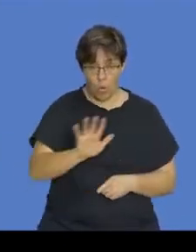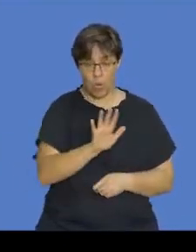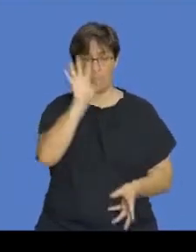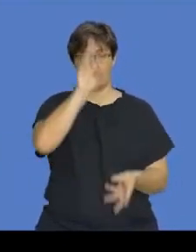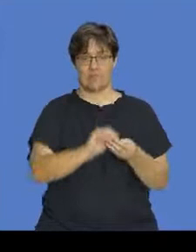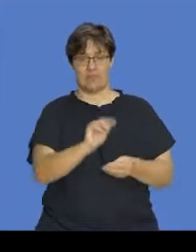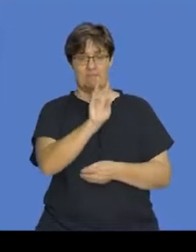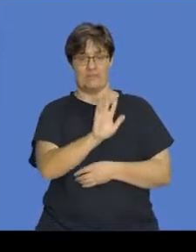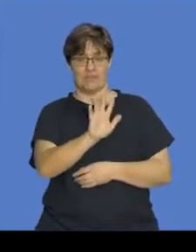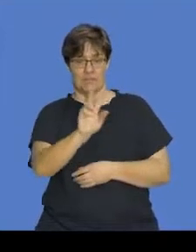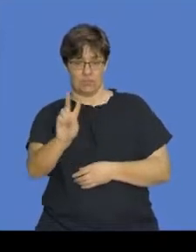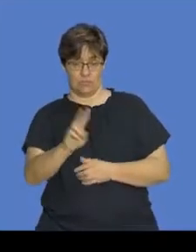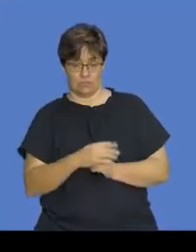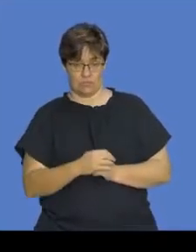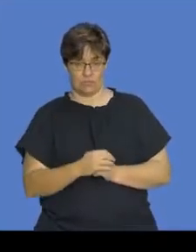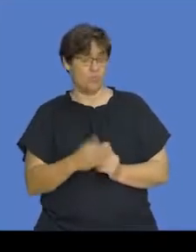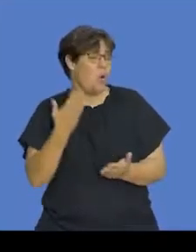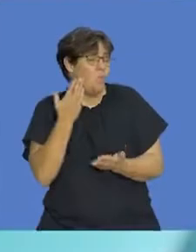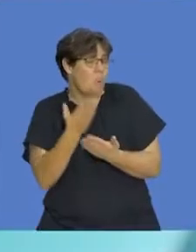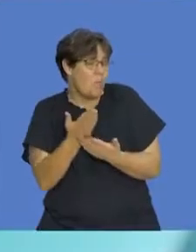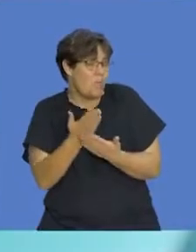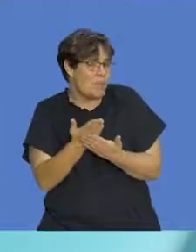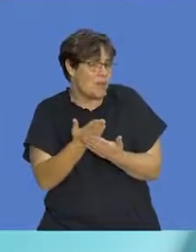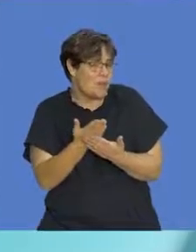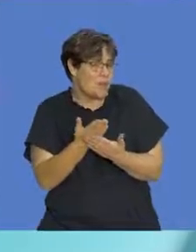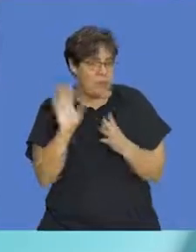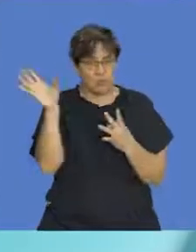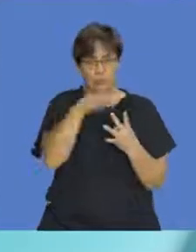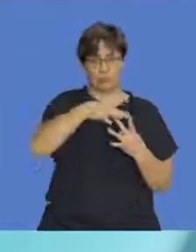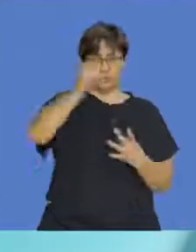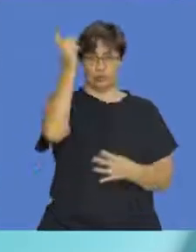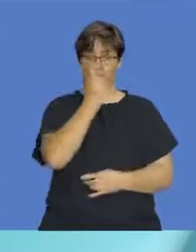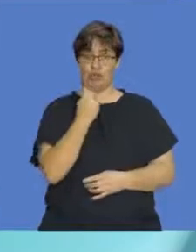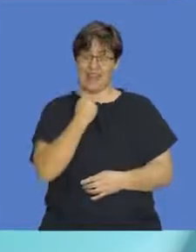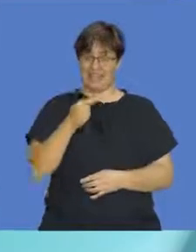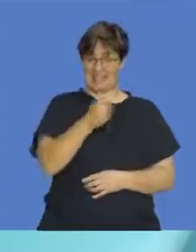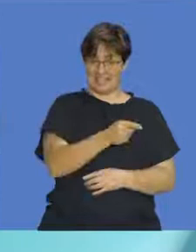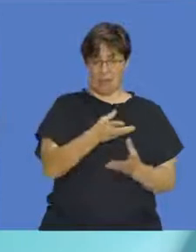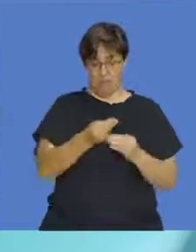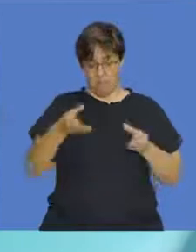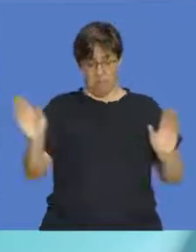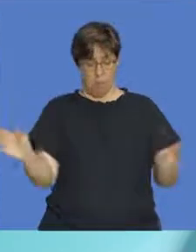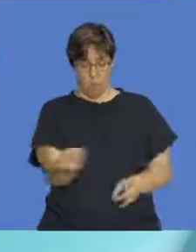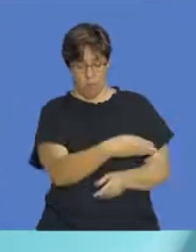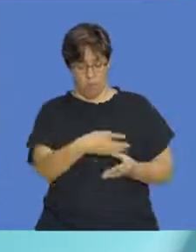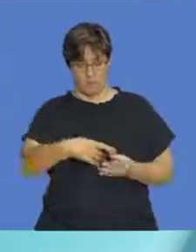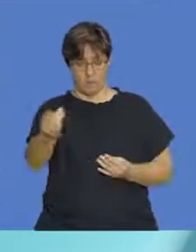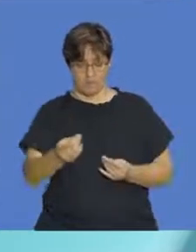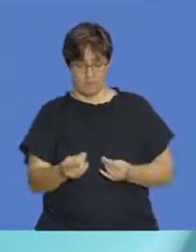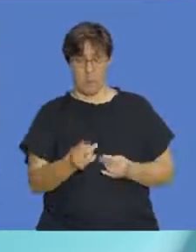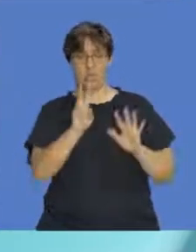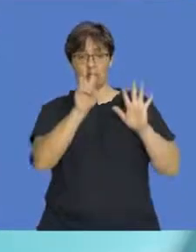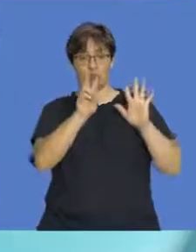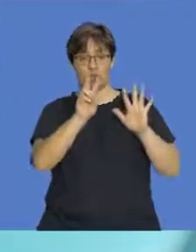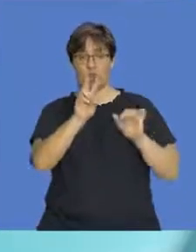52. And so the probability of choosing a red card from a deck is